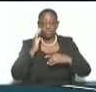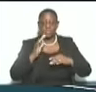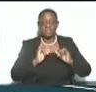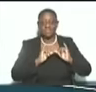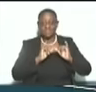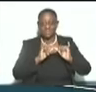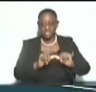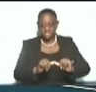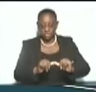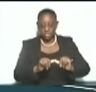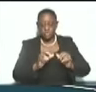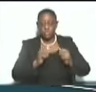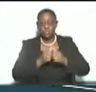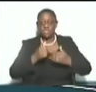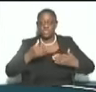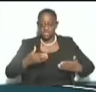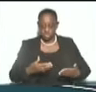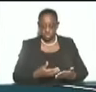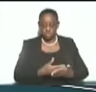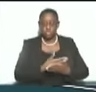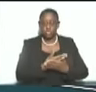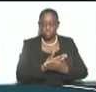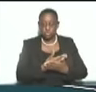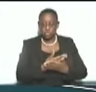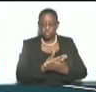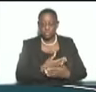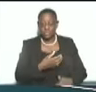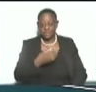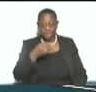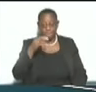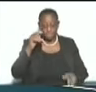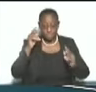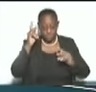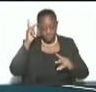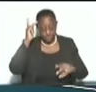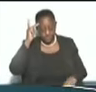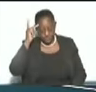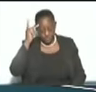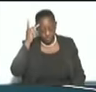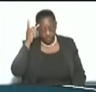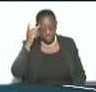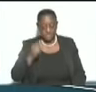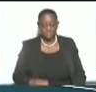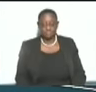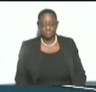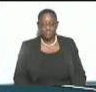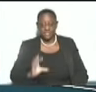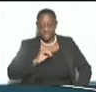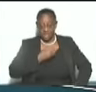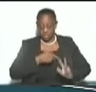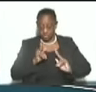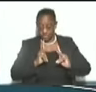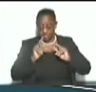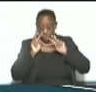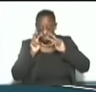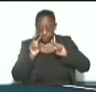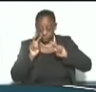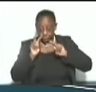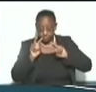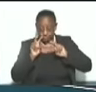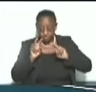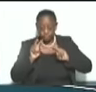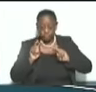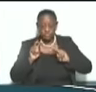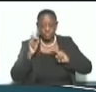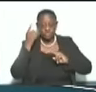session with a renewed sense of purpose. Our citizens look to us for leadership,